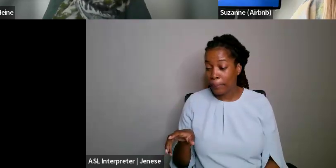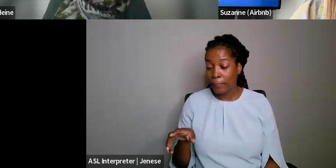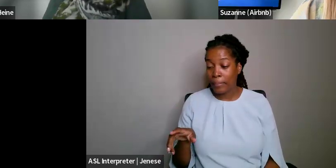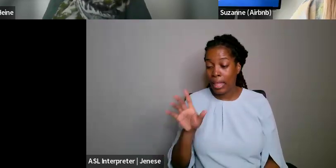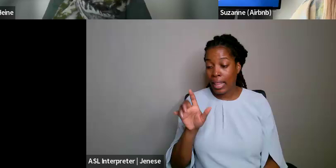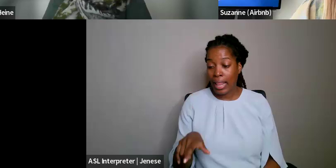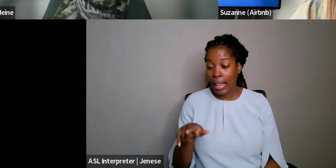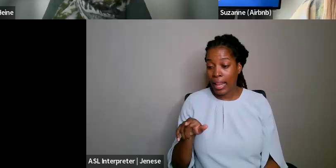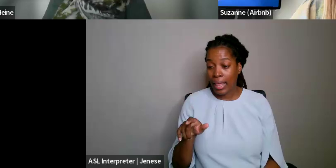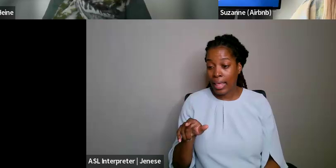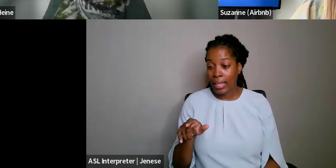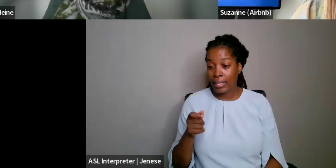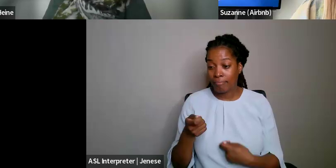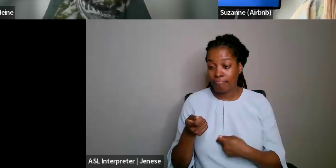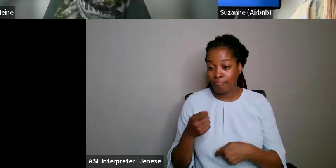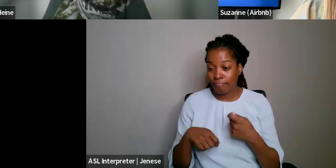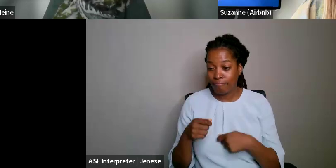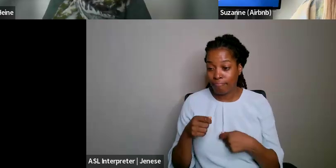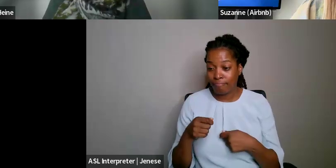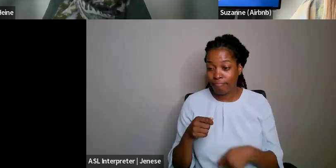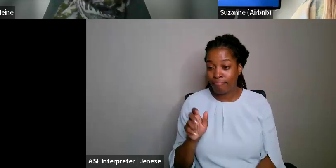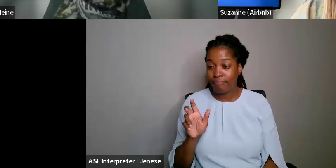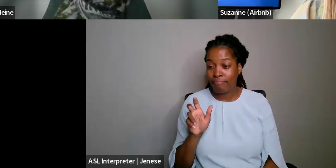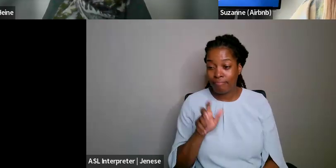click. Click cancel.